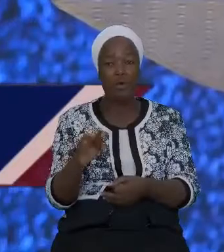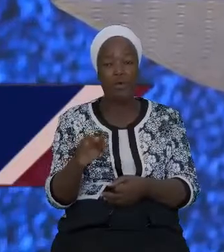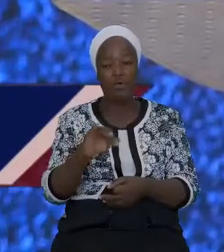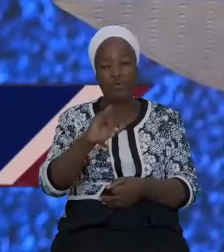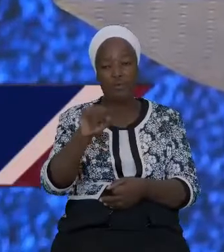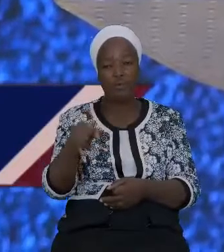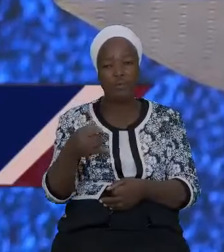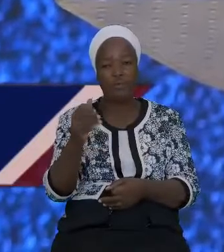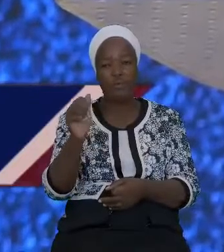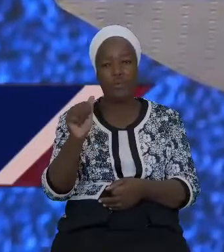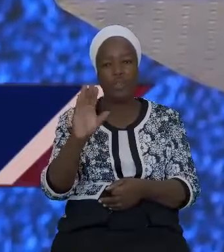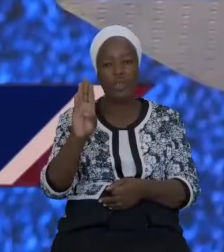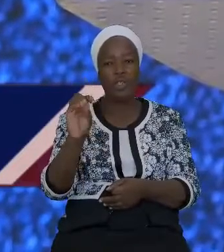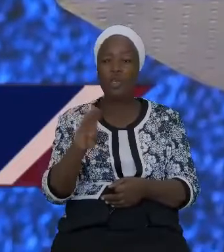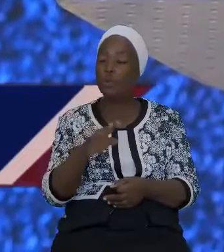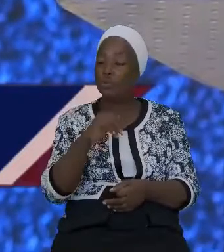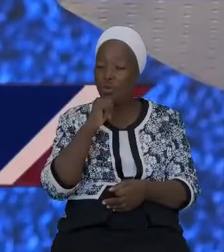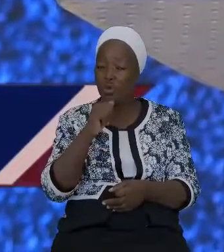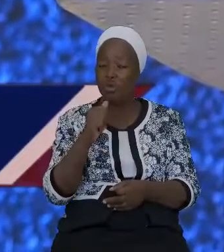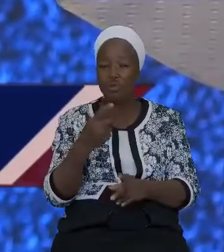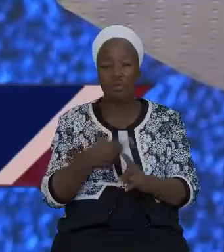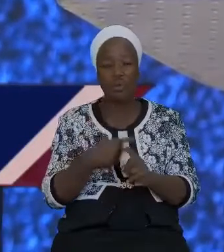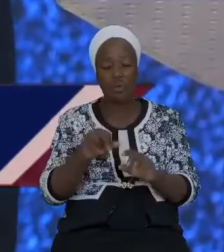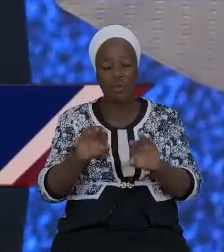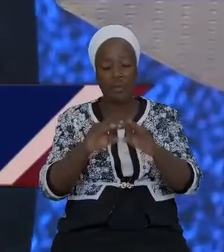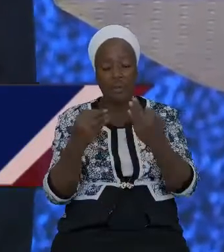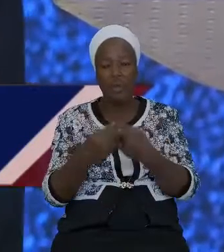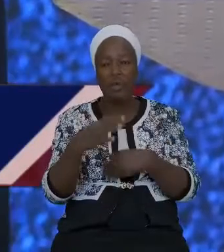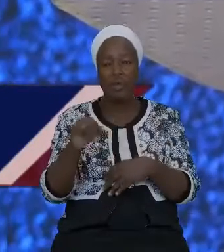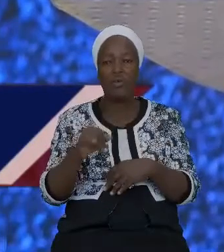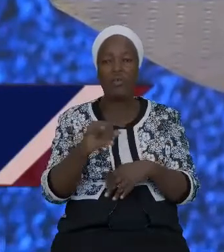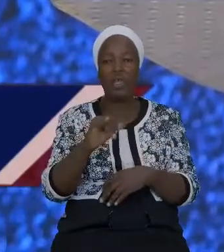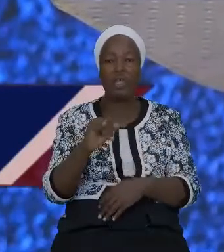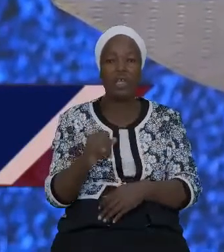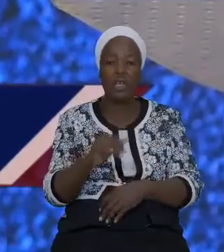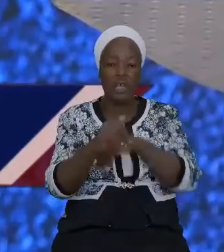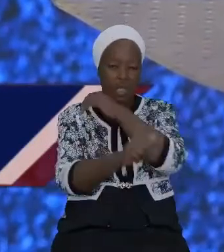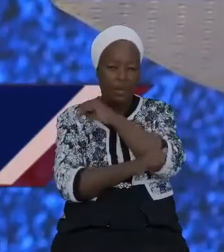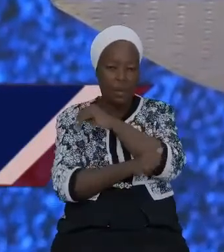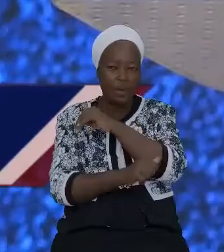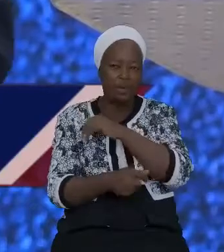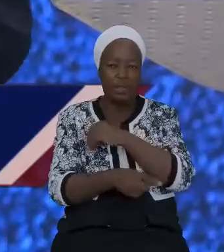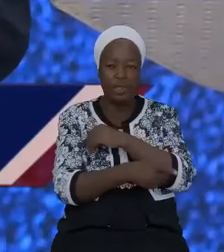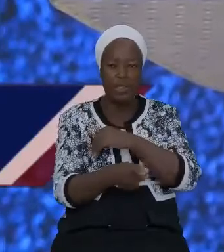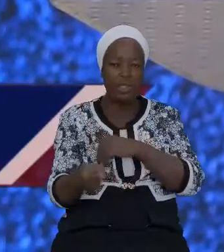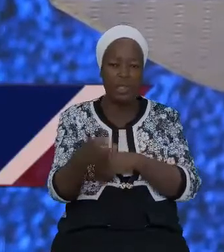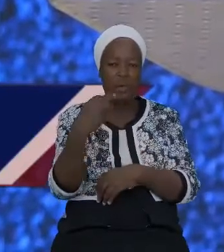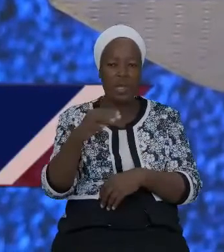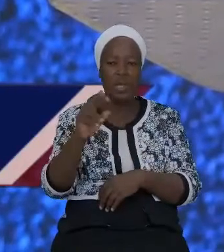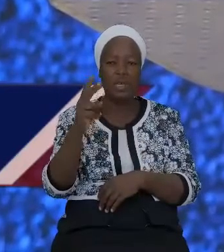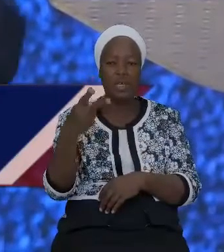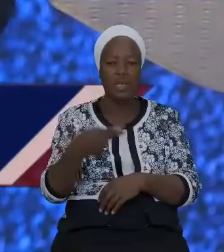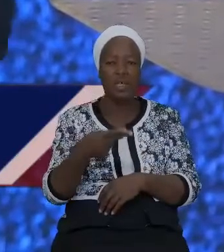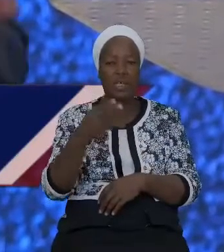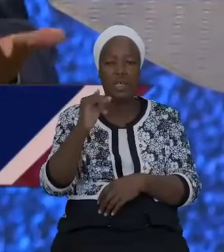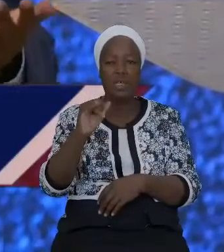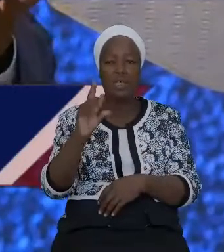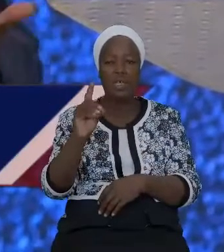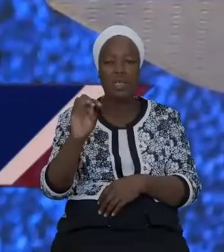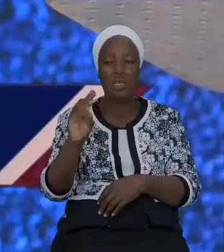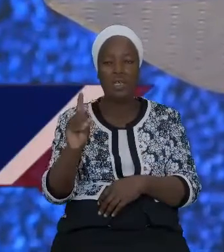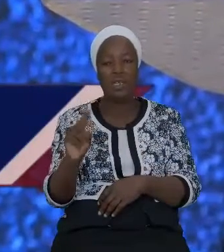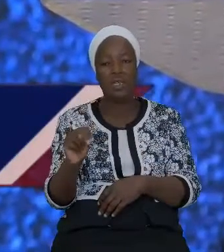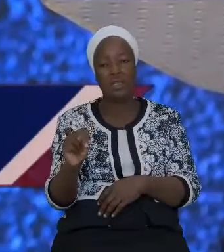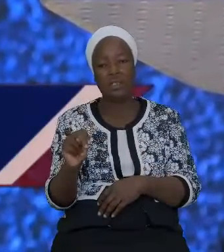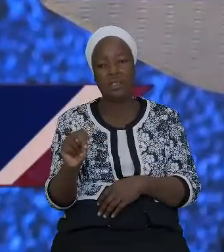the descendants of Abraham. They are heathens, but we must live. And though they